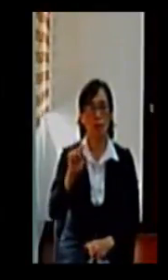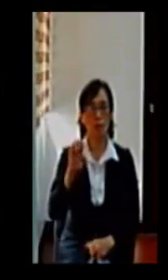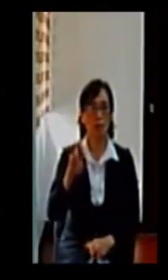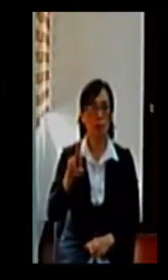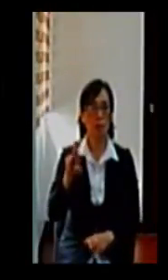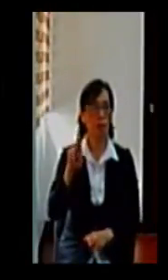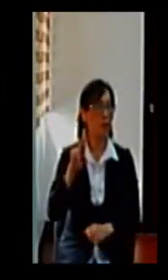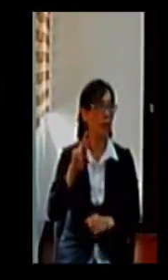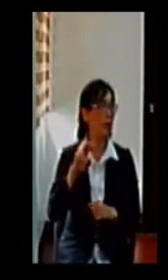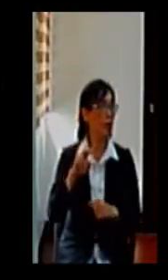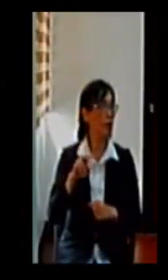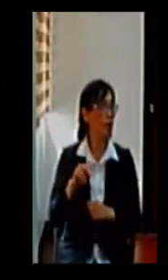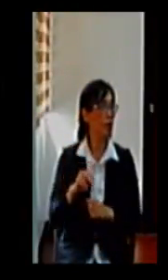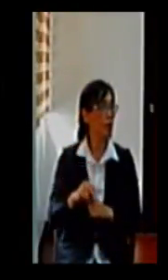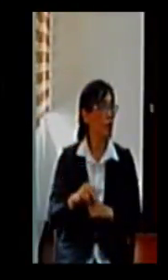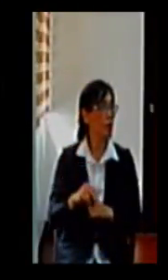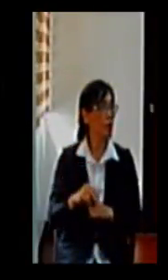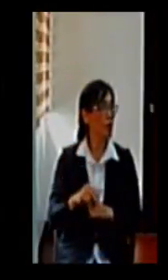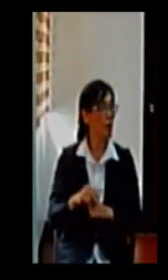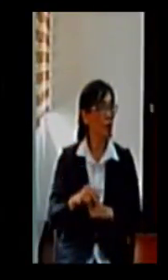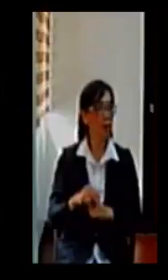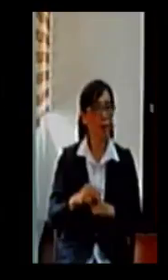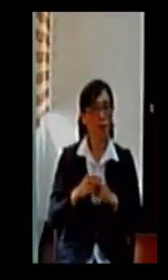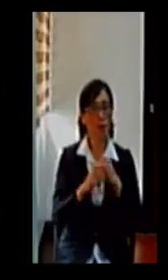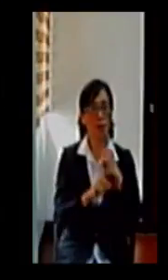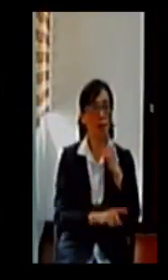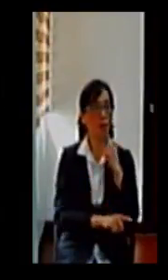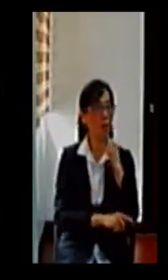And gawa naman tayo.